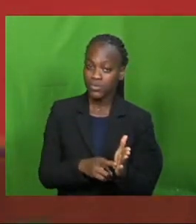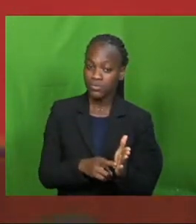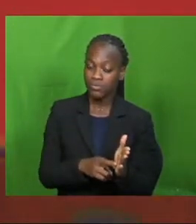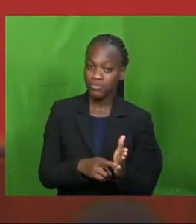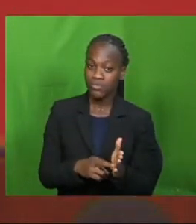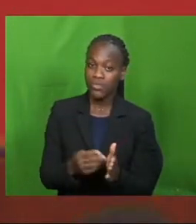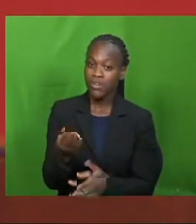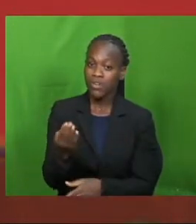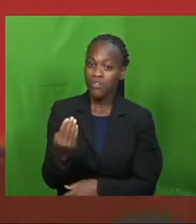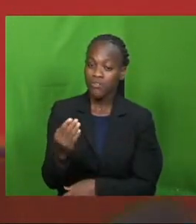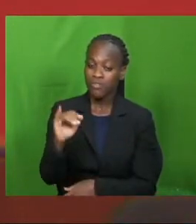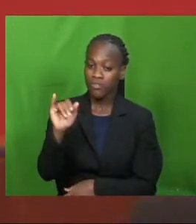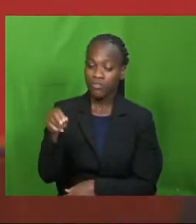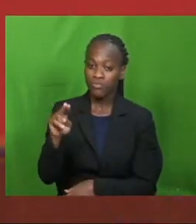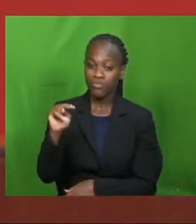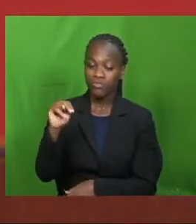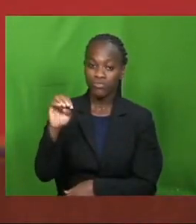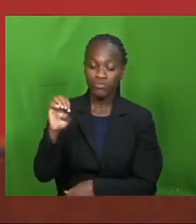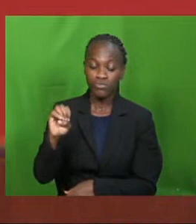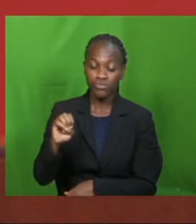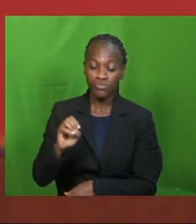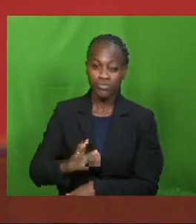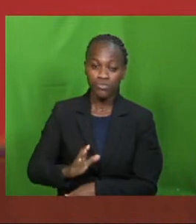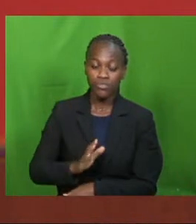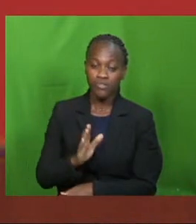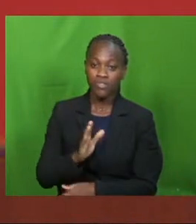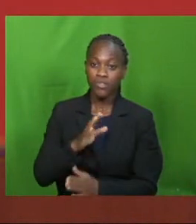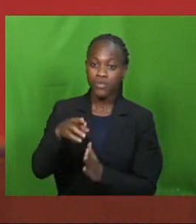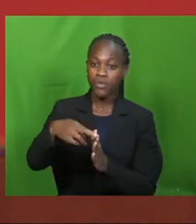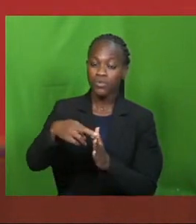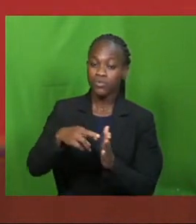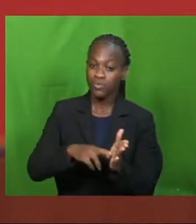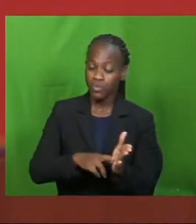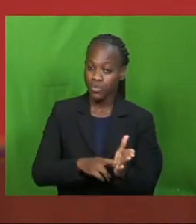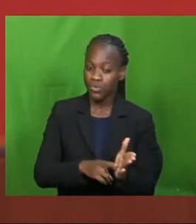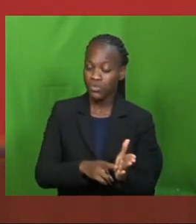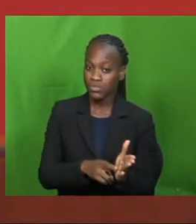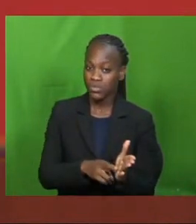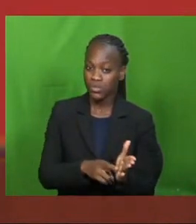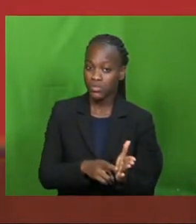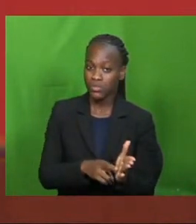14th June 2022 official report.